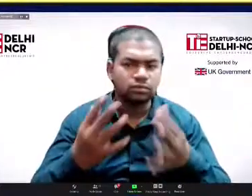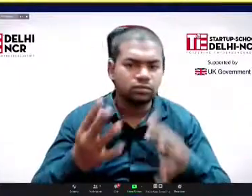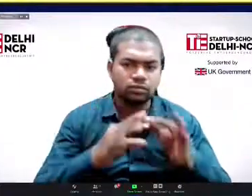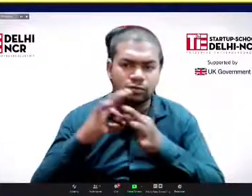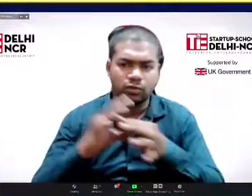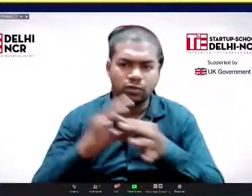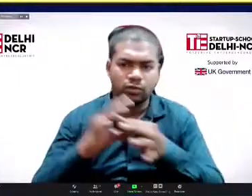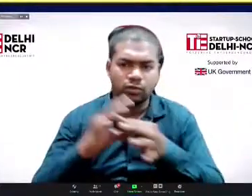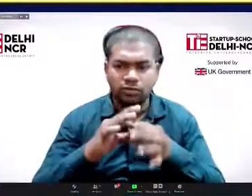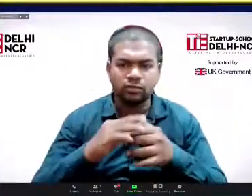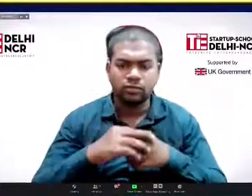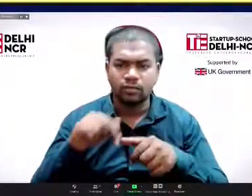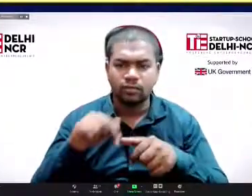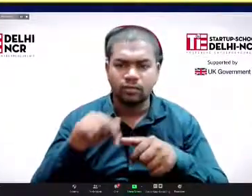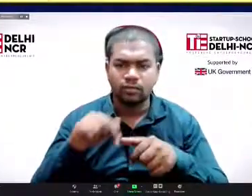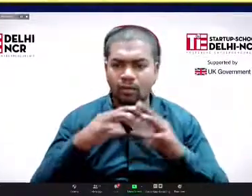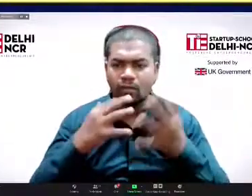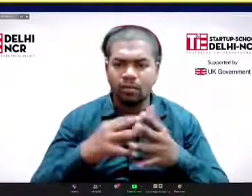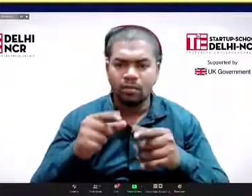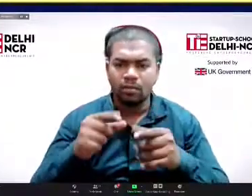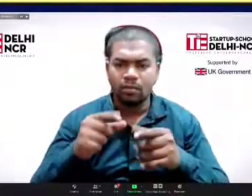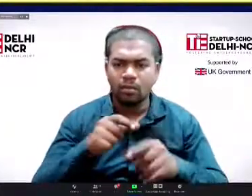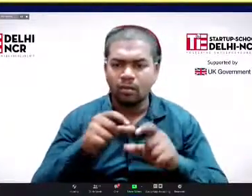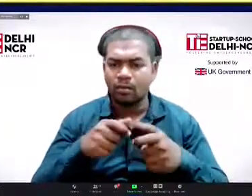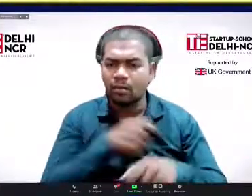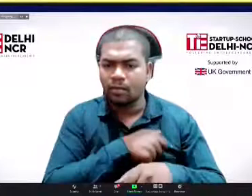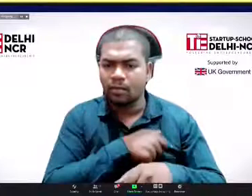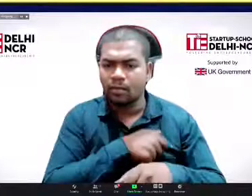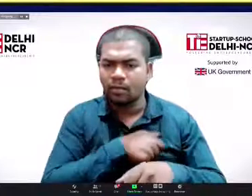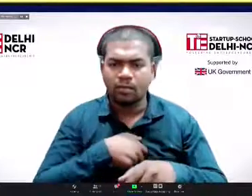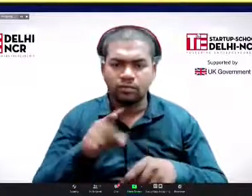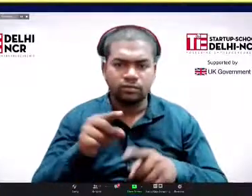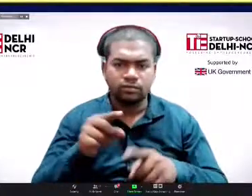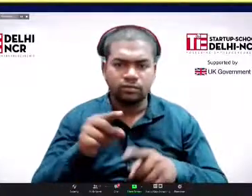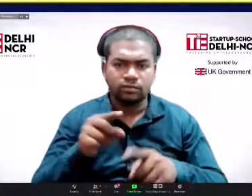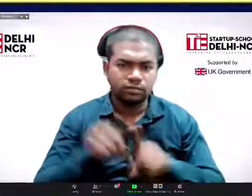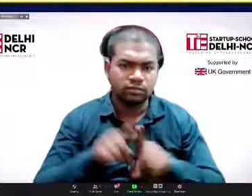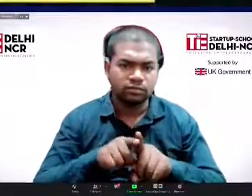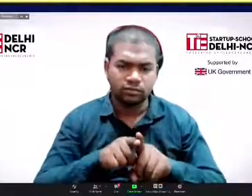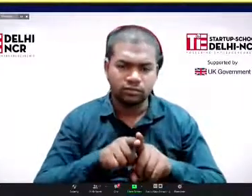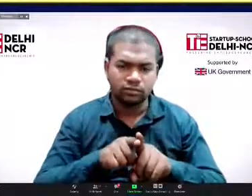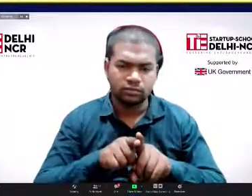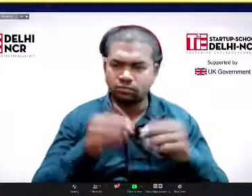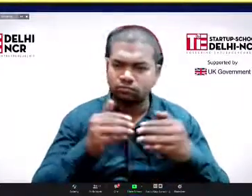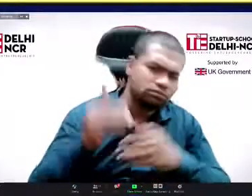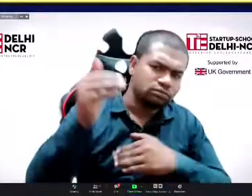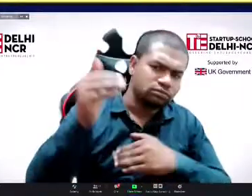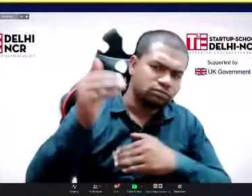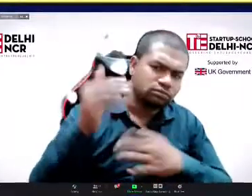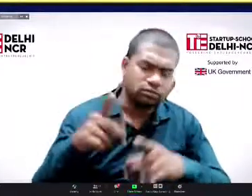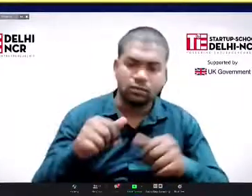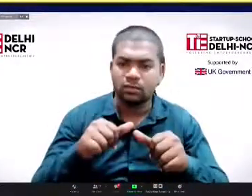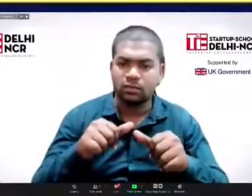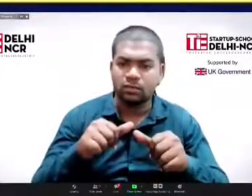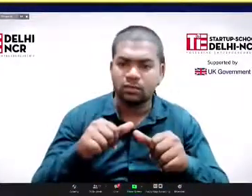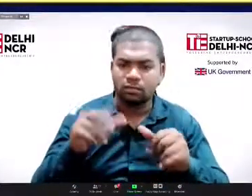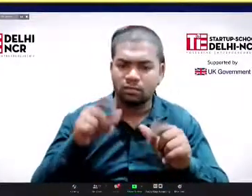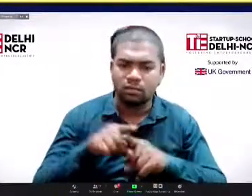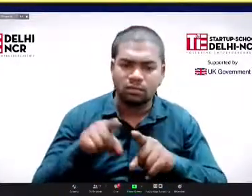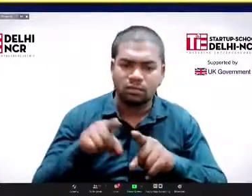time. In this world, brand is not really a passive construct. It's a very active and